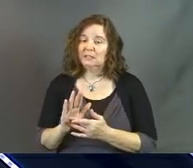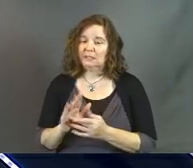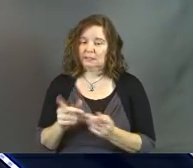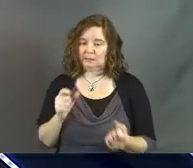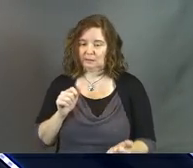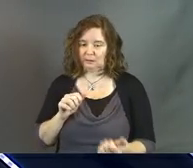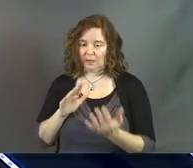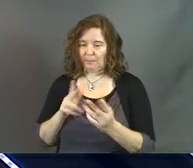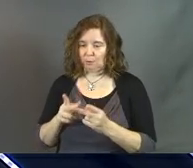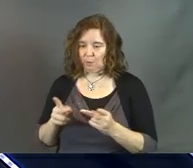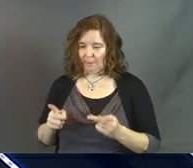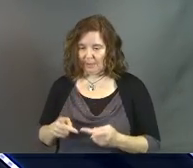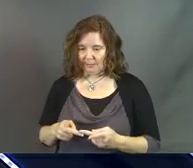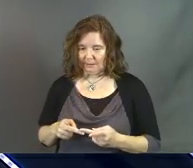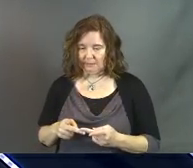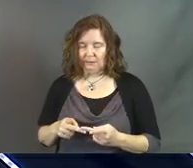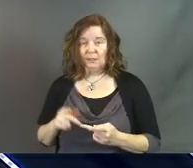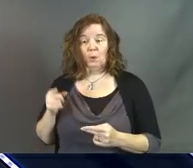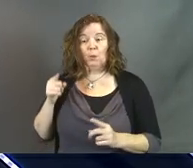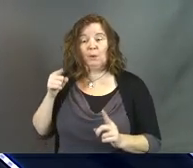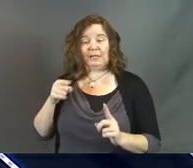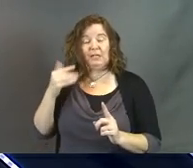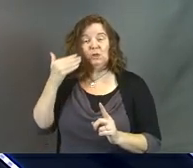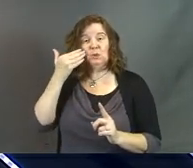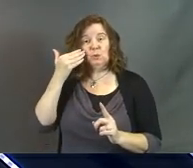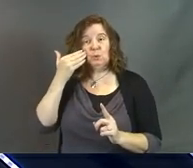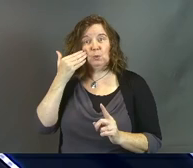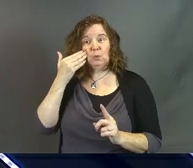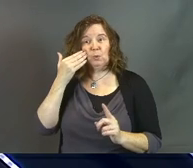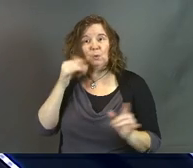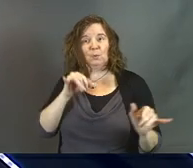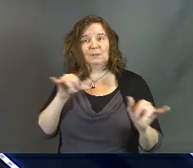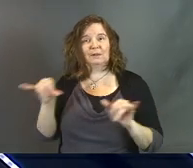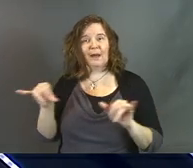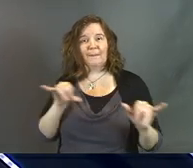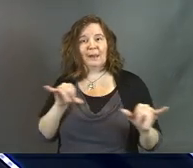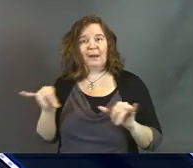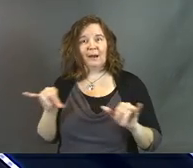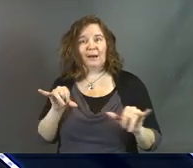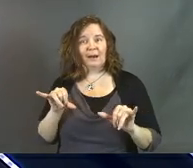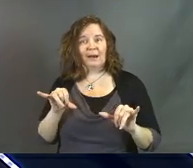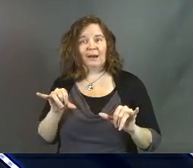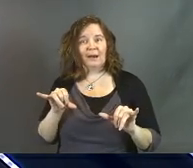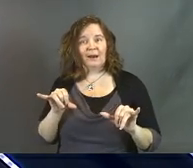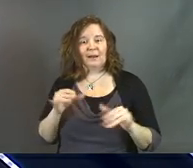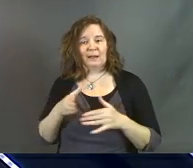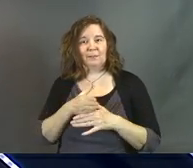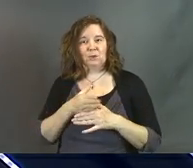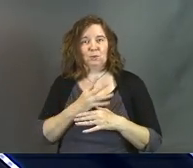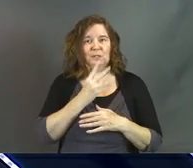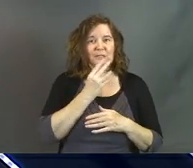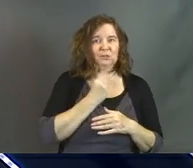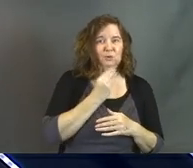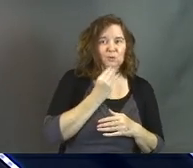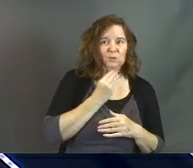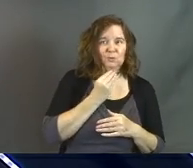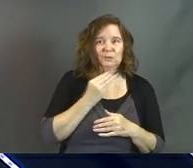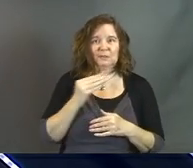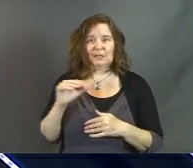a place where he knew was common ground between Jews and